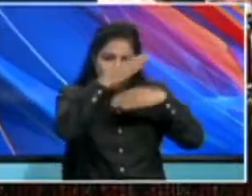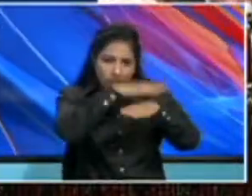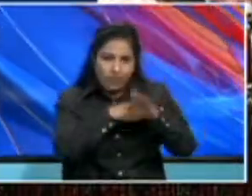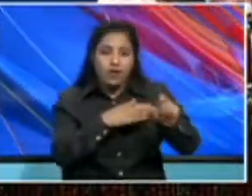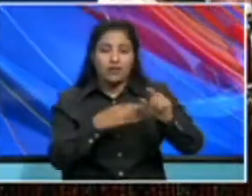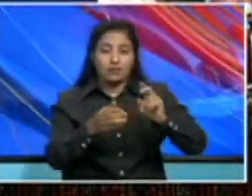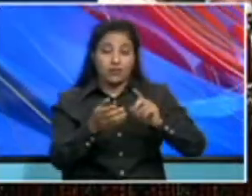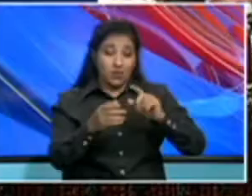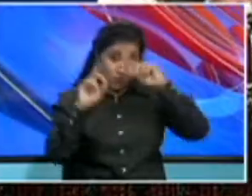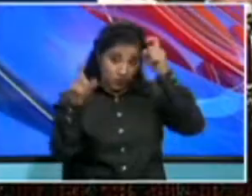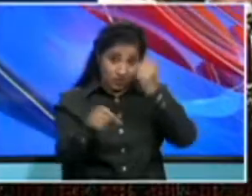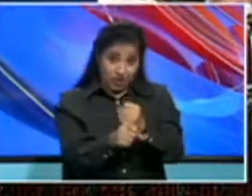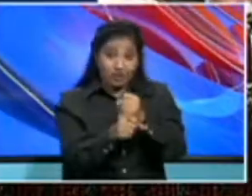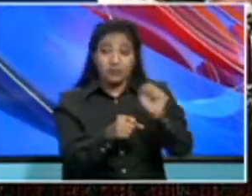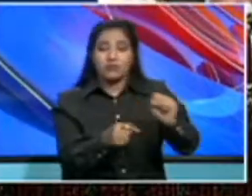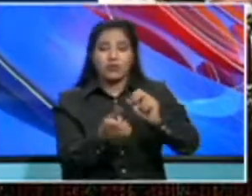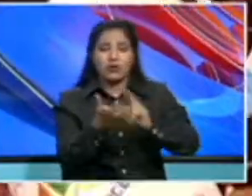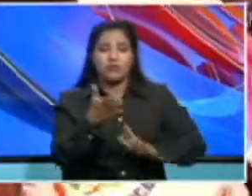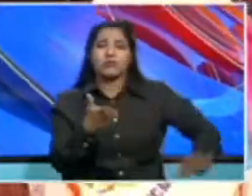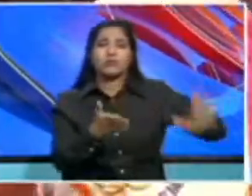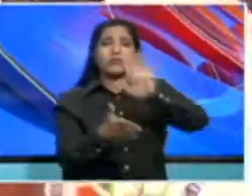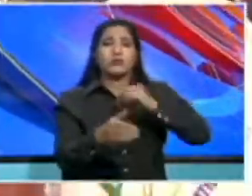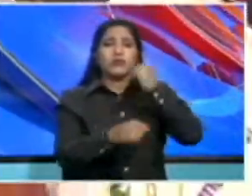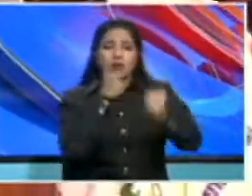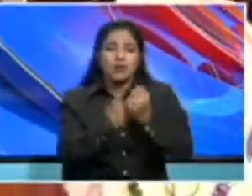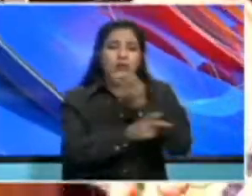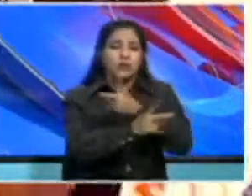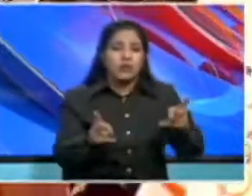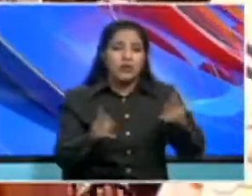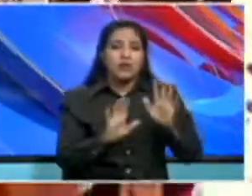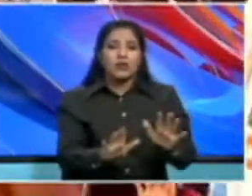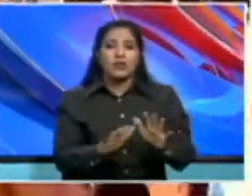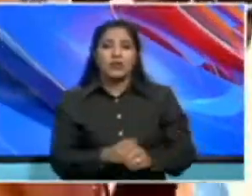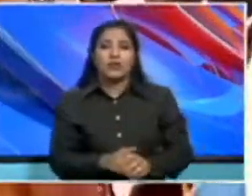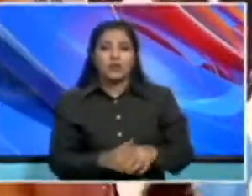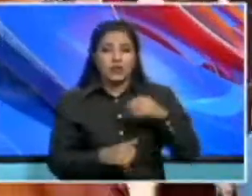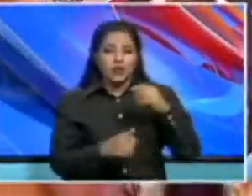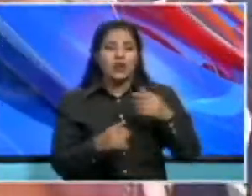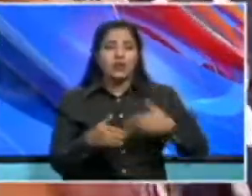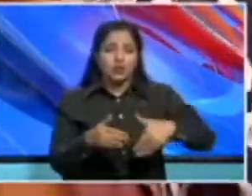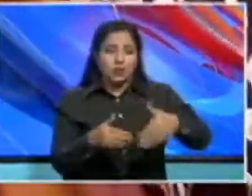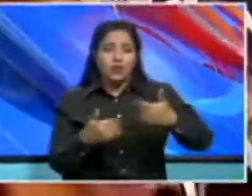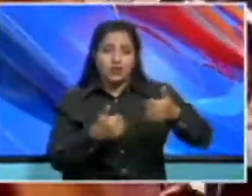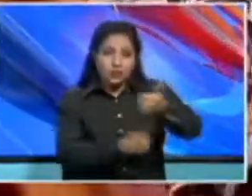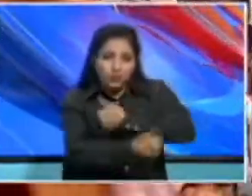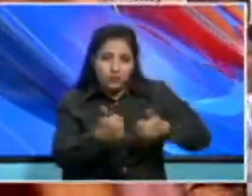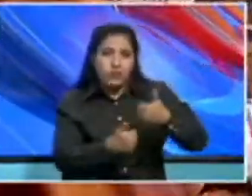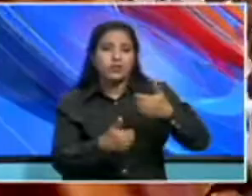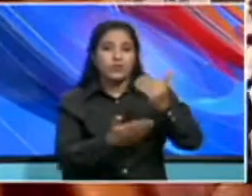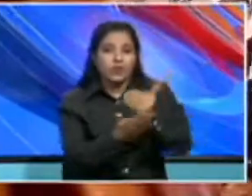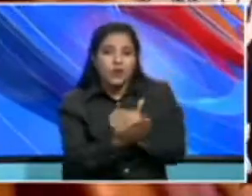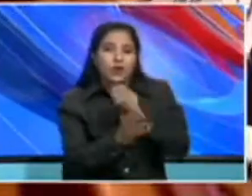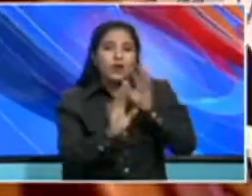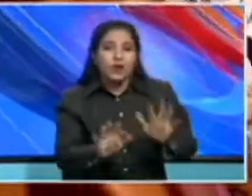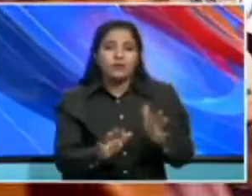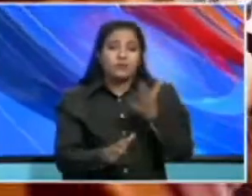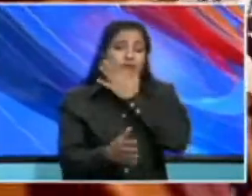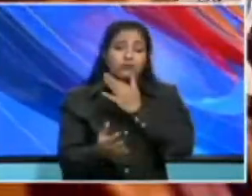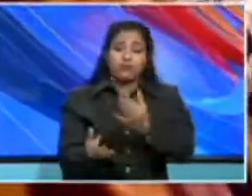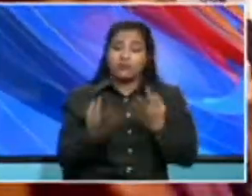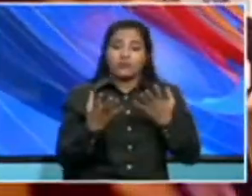hosting the National Games. However, just the track cycling event will be taking place at the Velodrome in